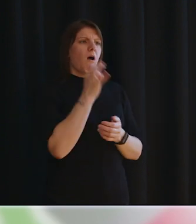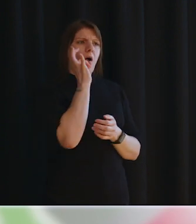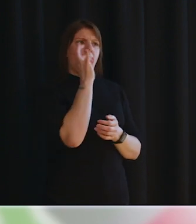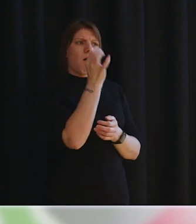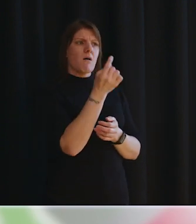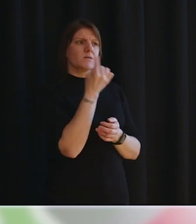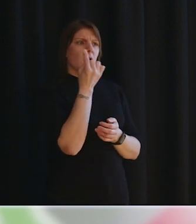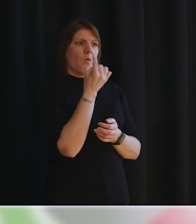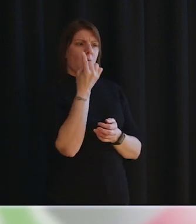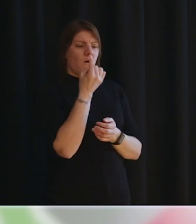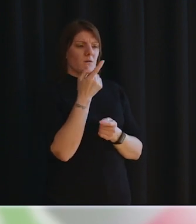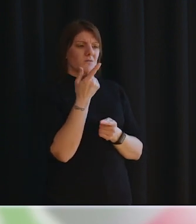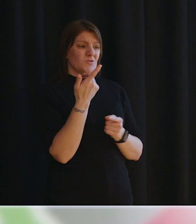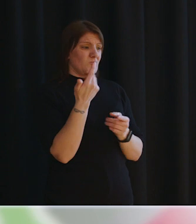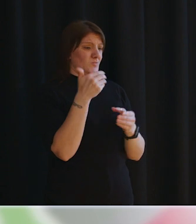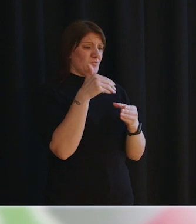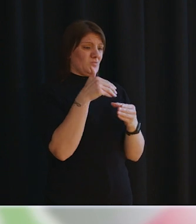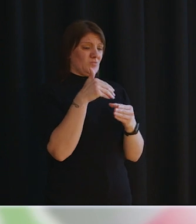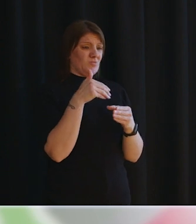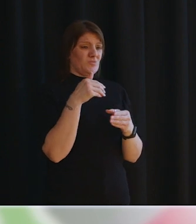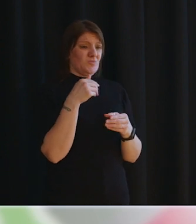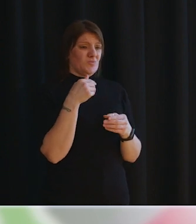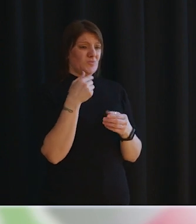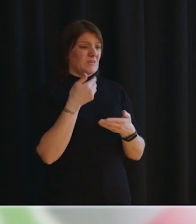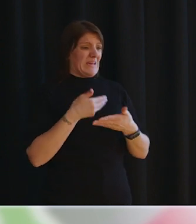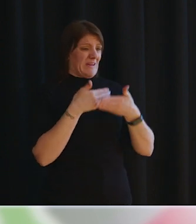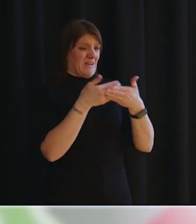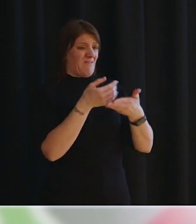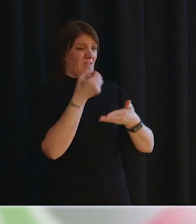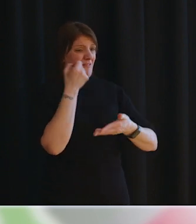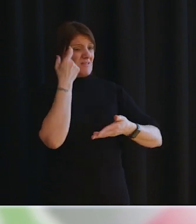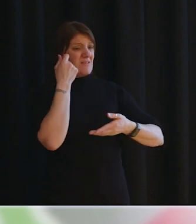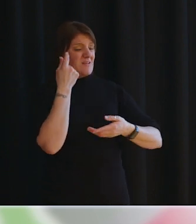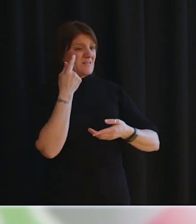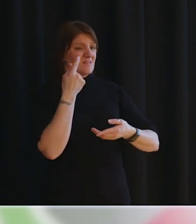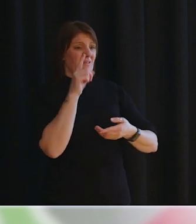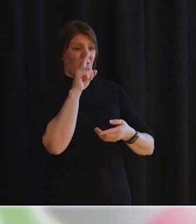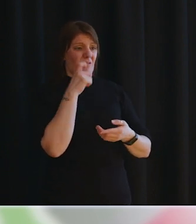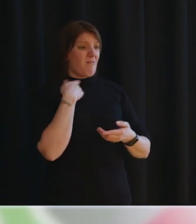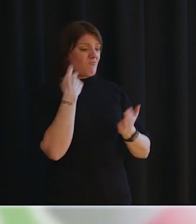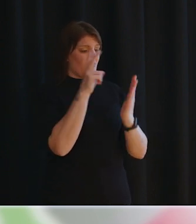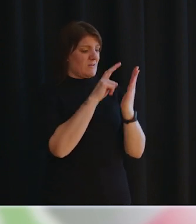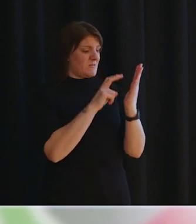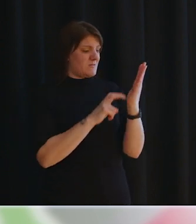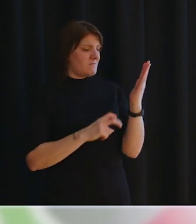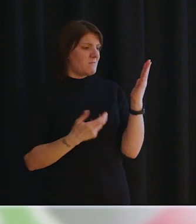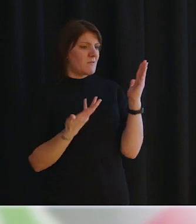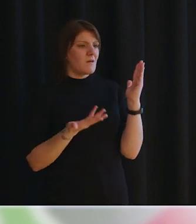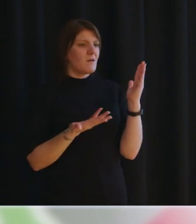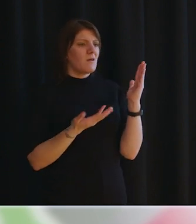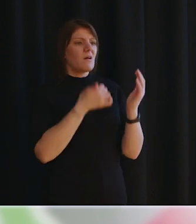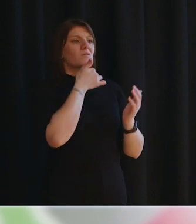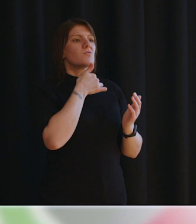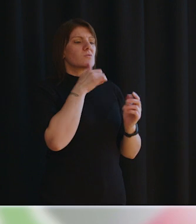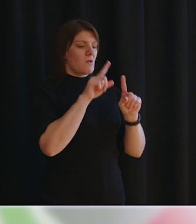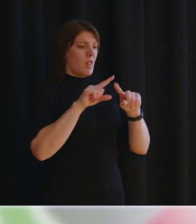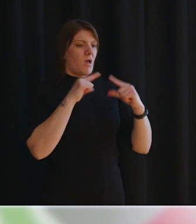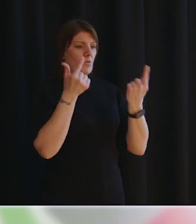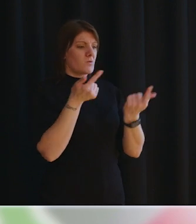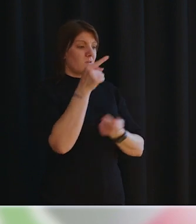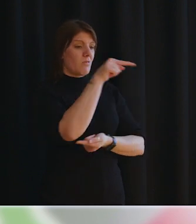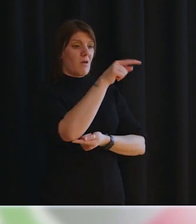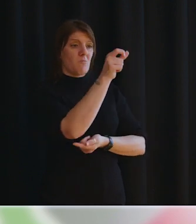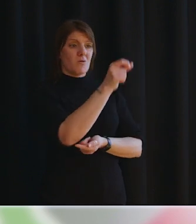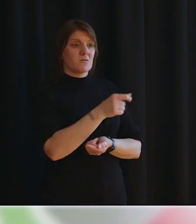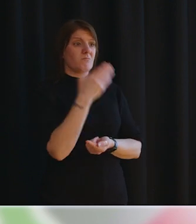to have an input into their plan if they can't read it, for example, or if you're using language that the person